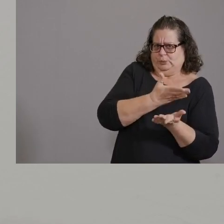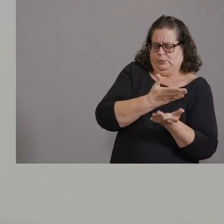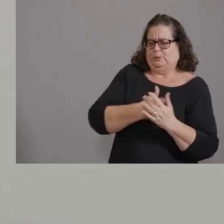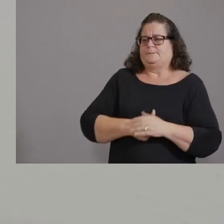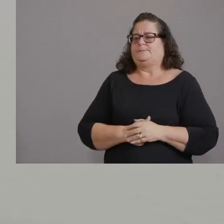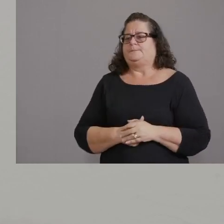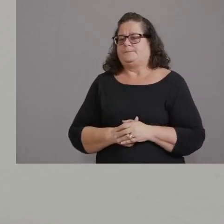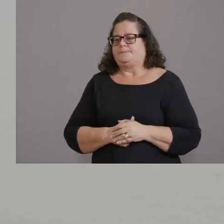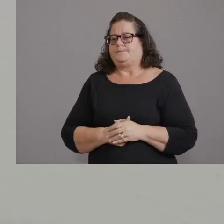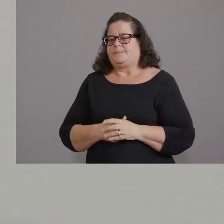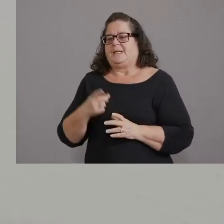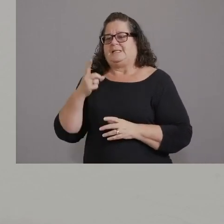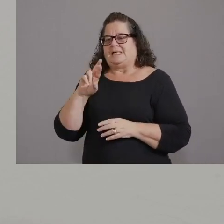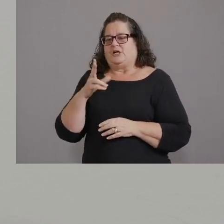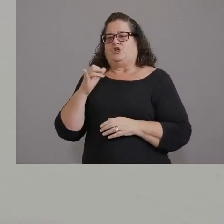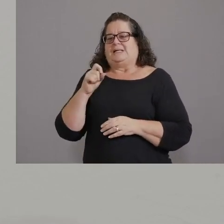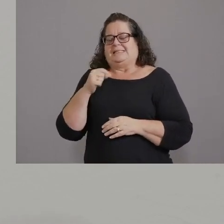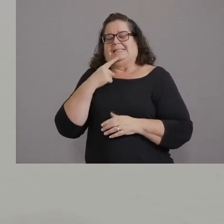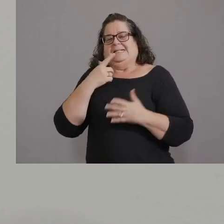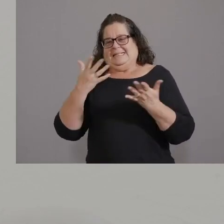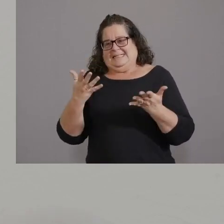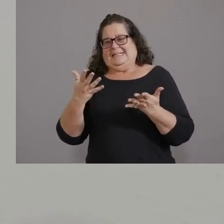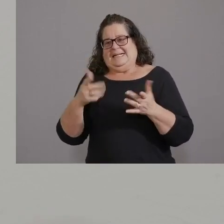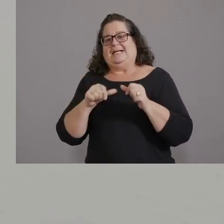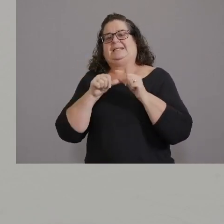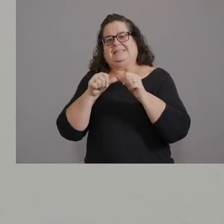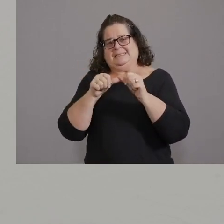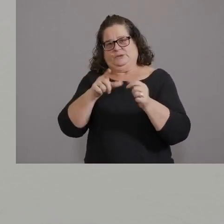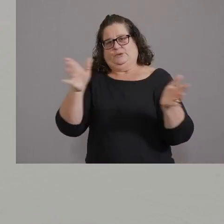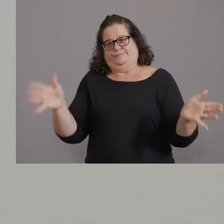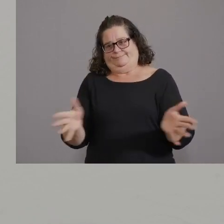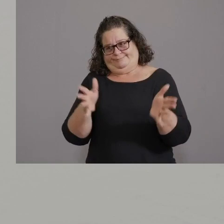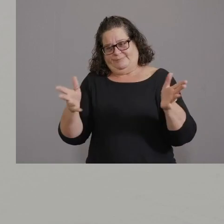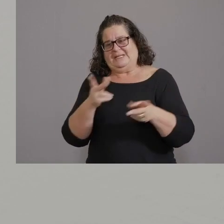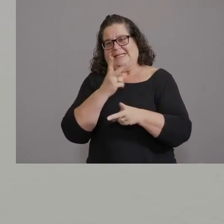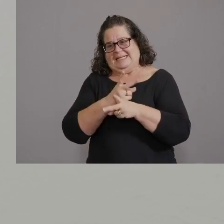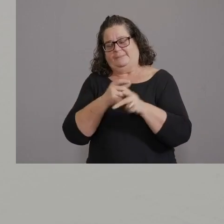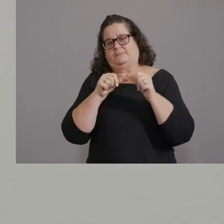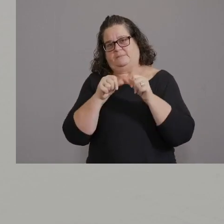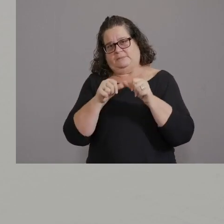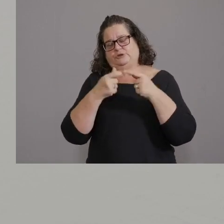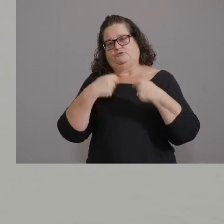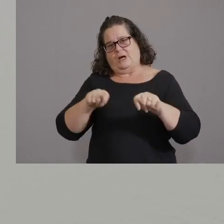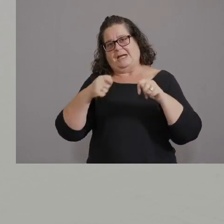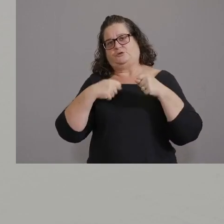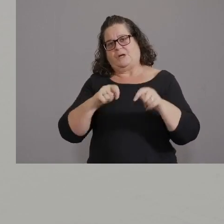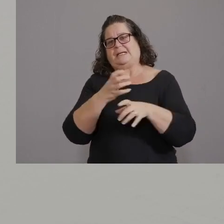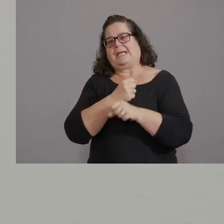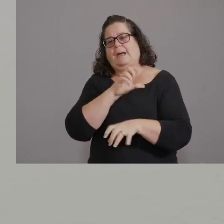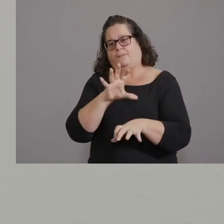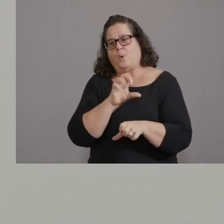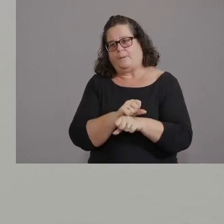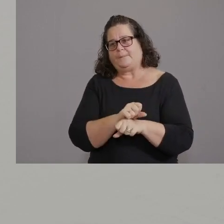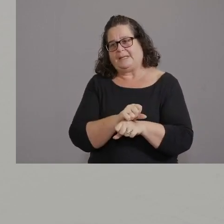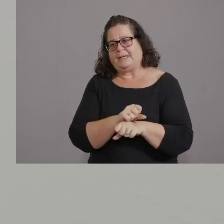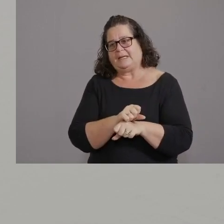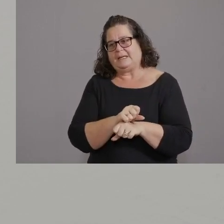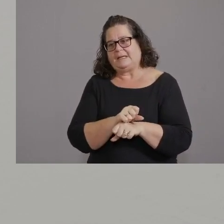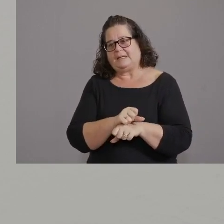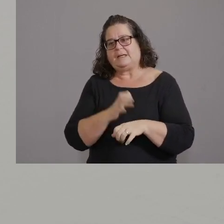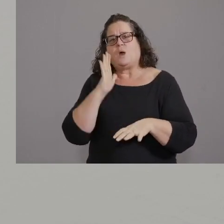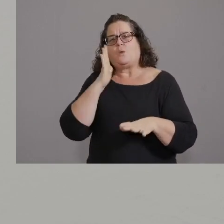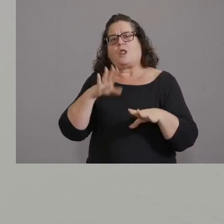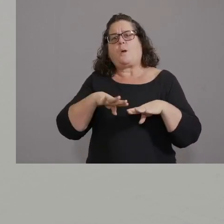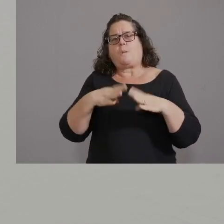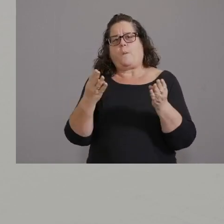are 65 years of age and older, we know that that there is all of them are